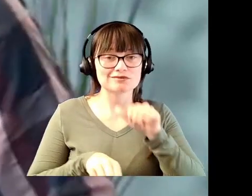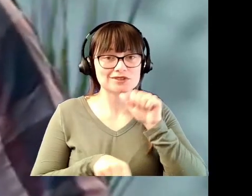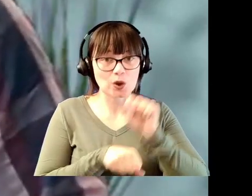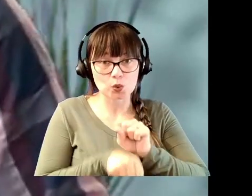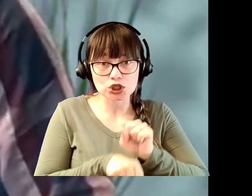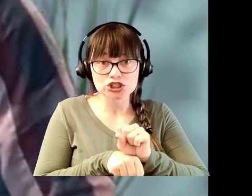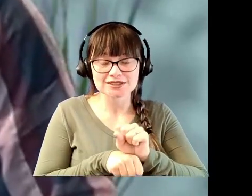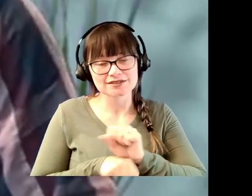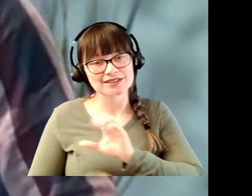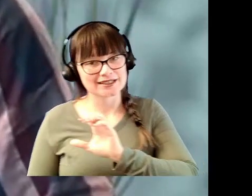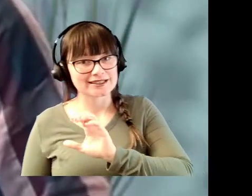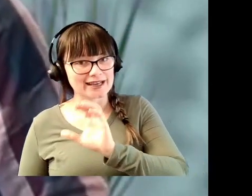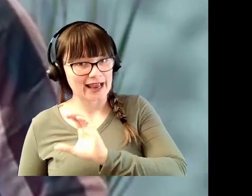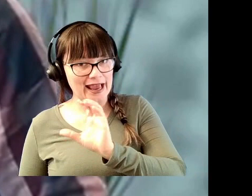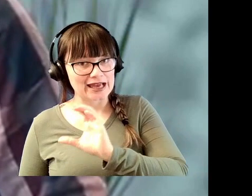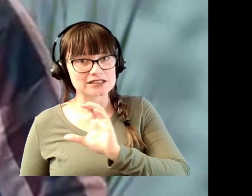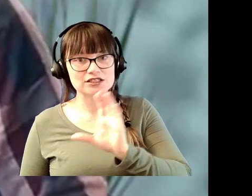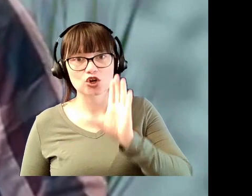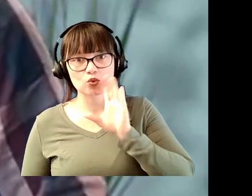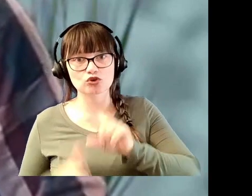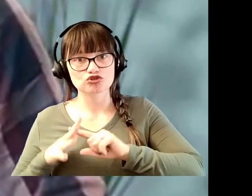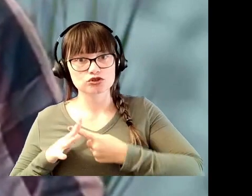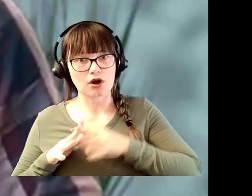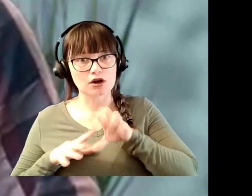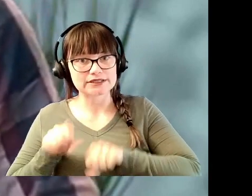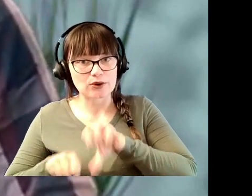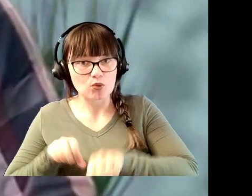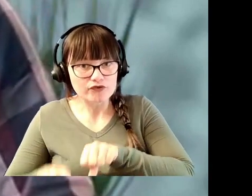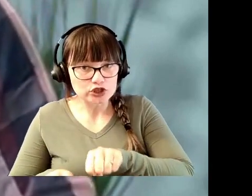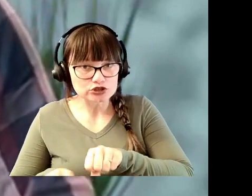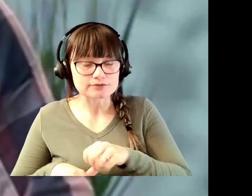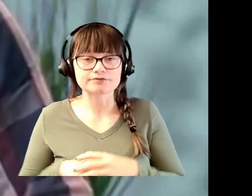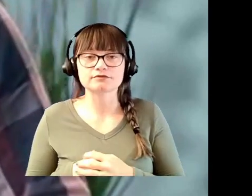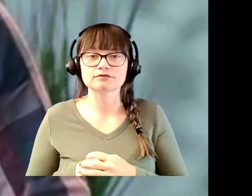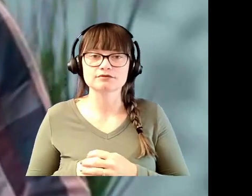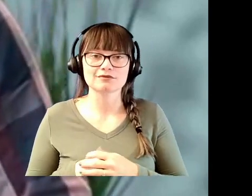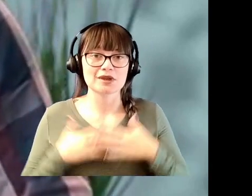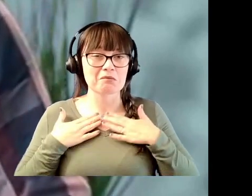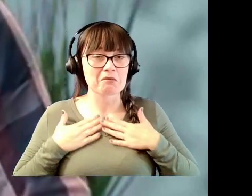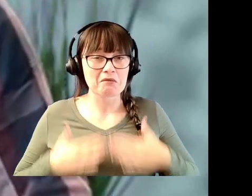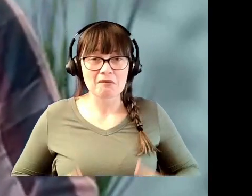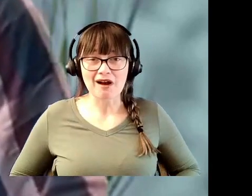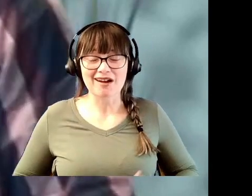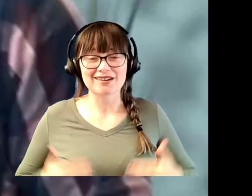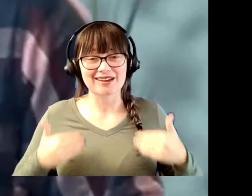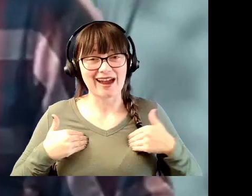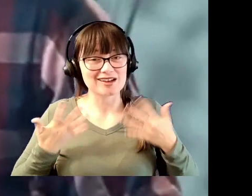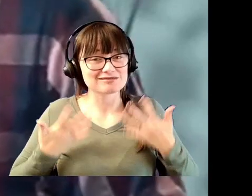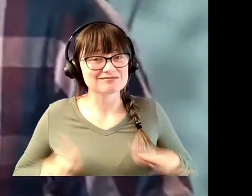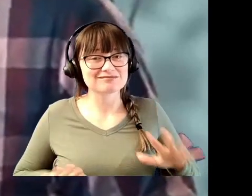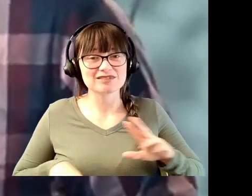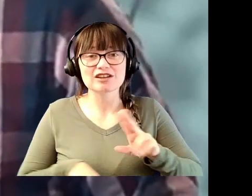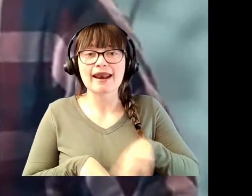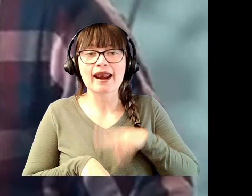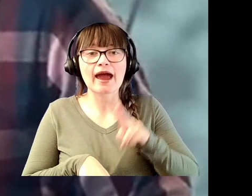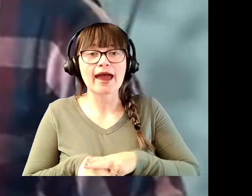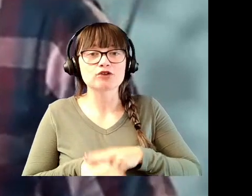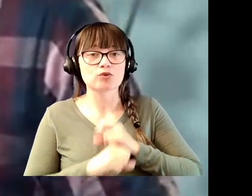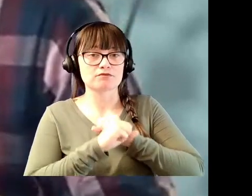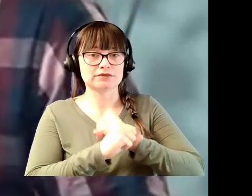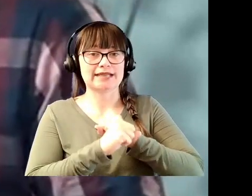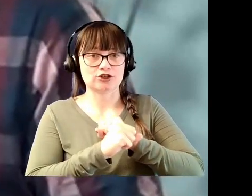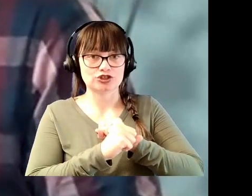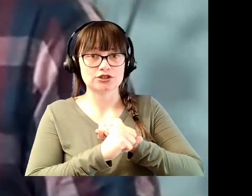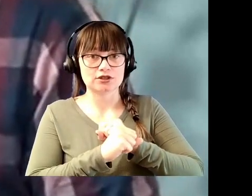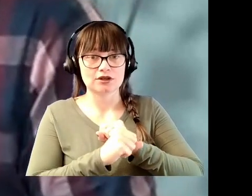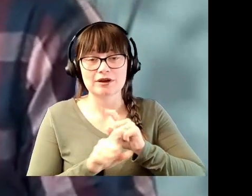the cancer is allowed, those cancerous cells are allowed to multiply. Like I said, the body has a natural kind of protection against this,